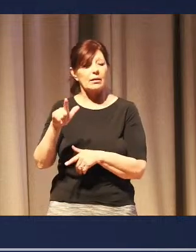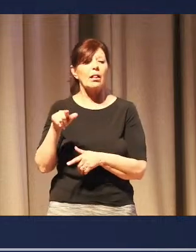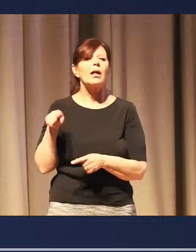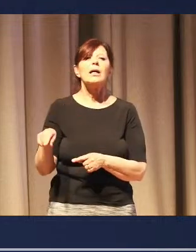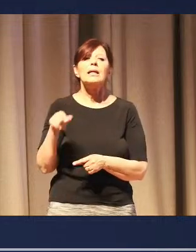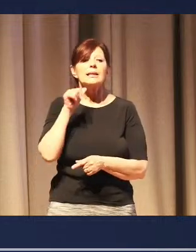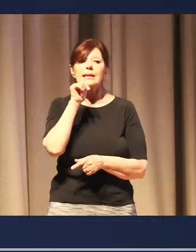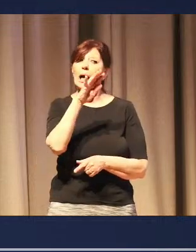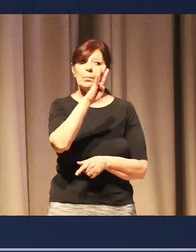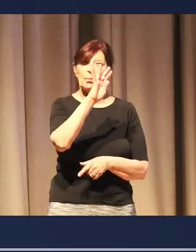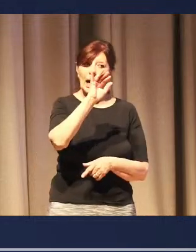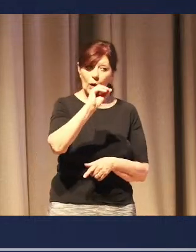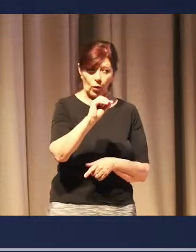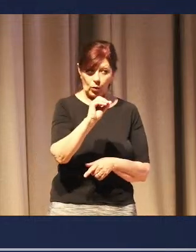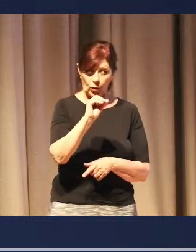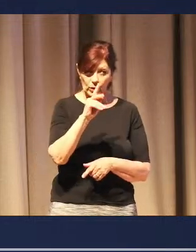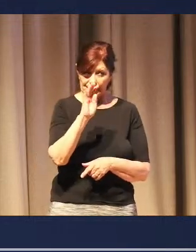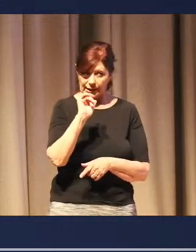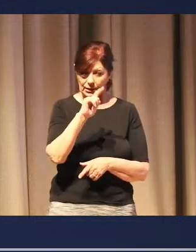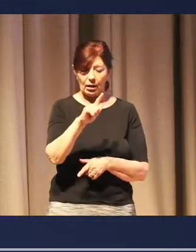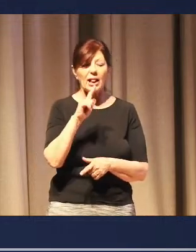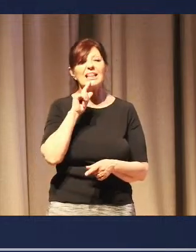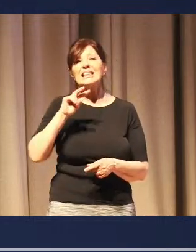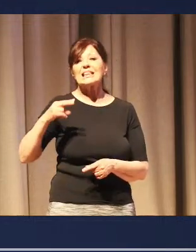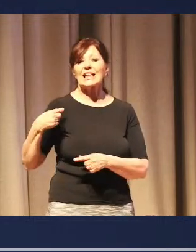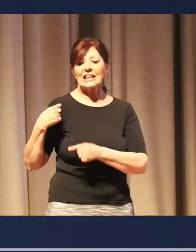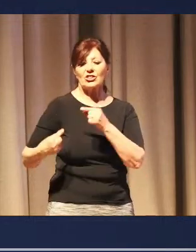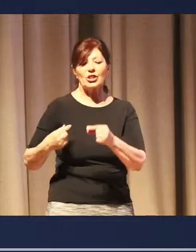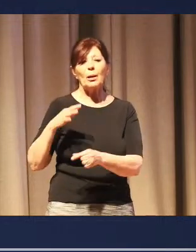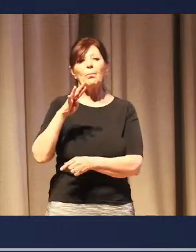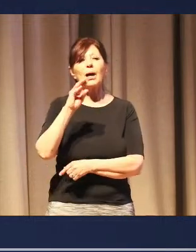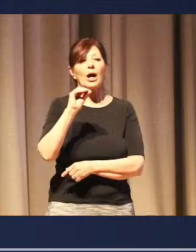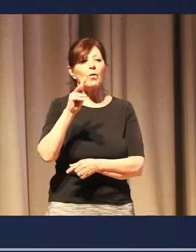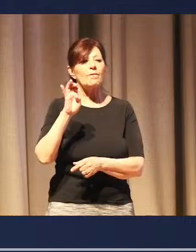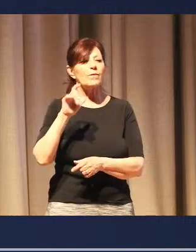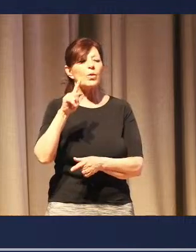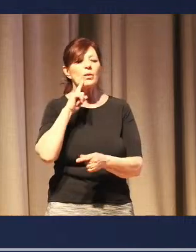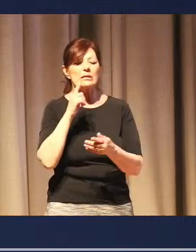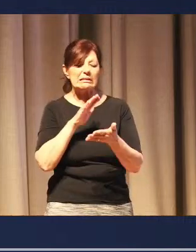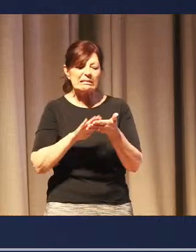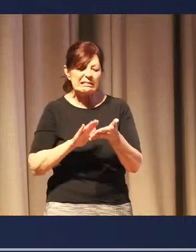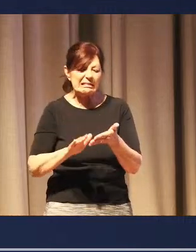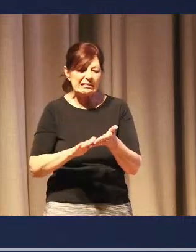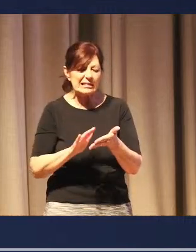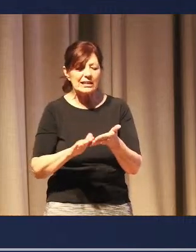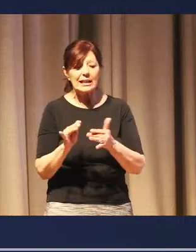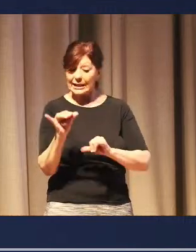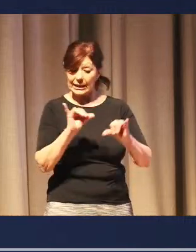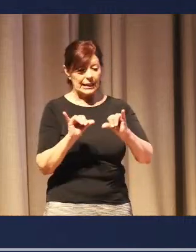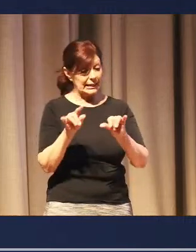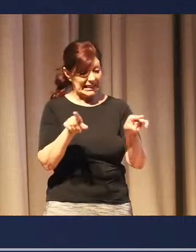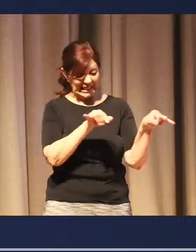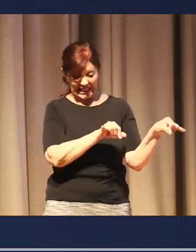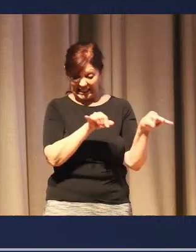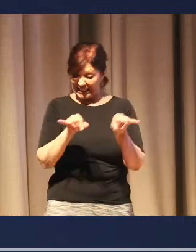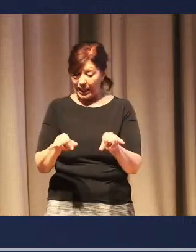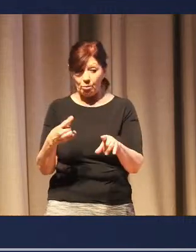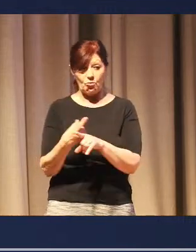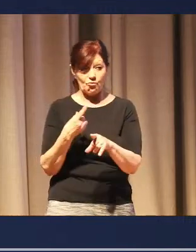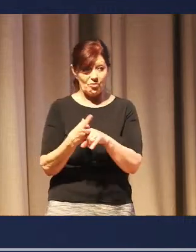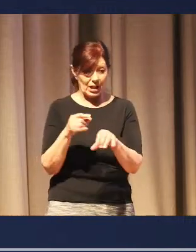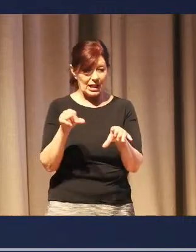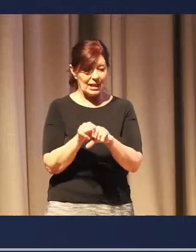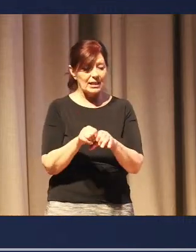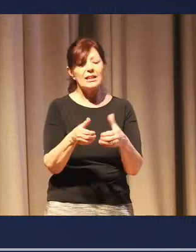not biodiesel. It is a second-generation biofuel that is refined to be chemically identical to regular diesel